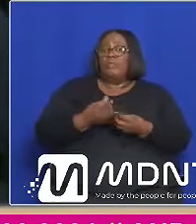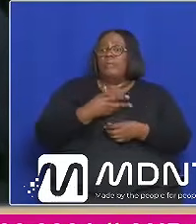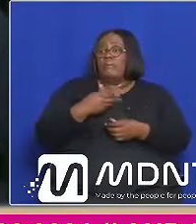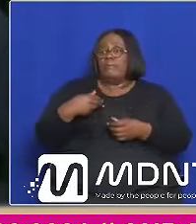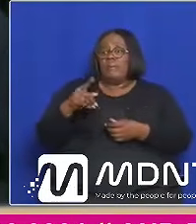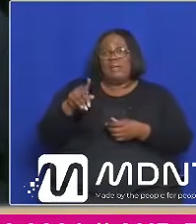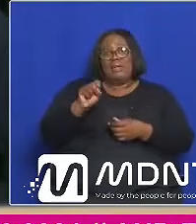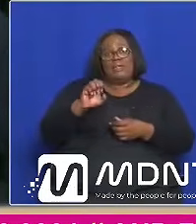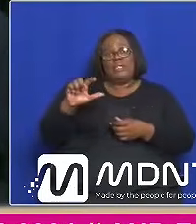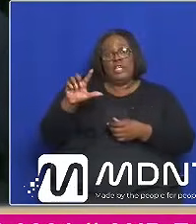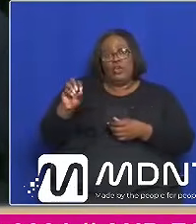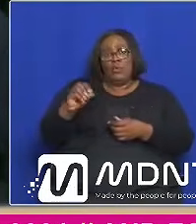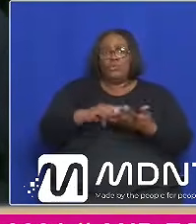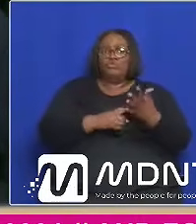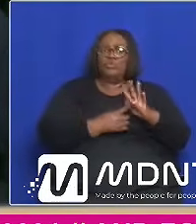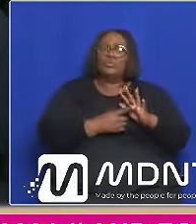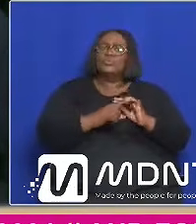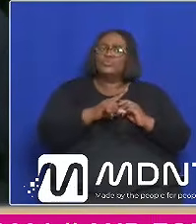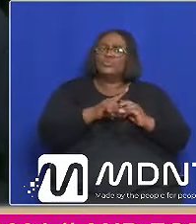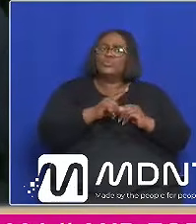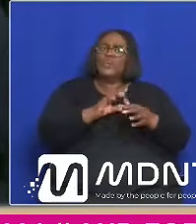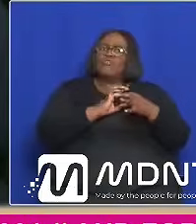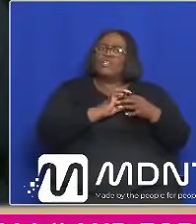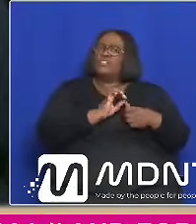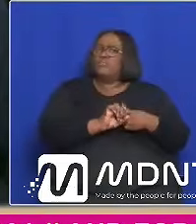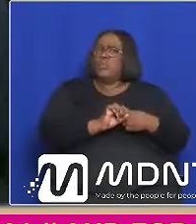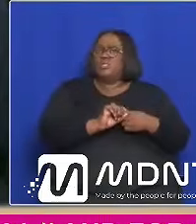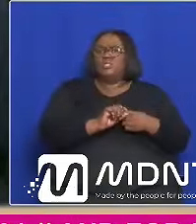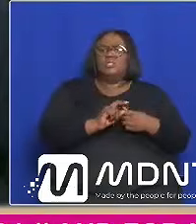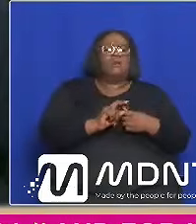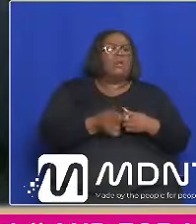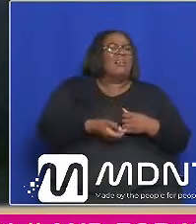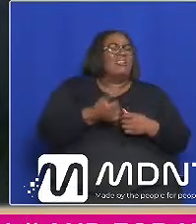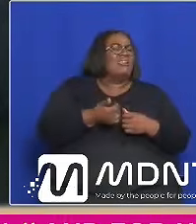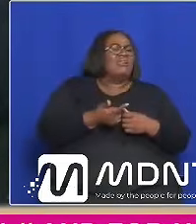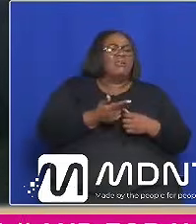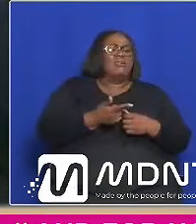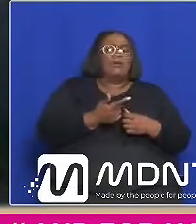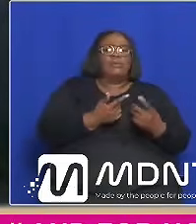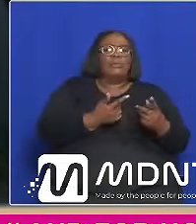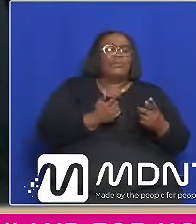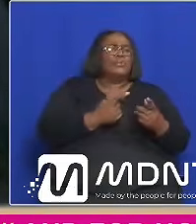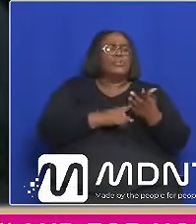as a relationship with him? You are sharing with him payment notifications that